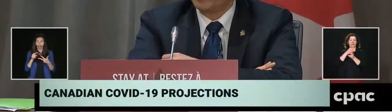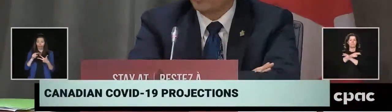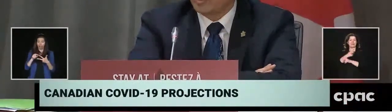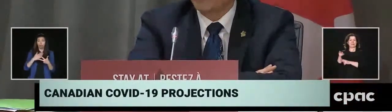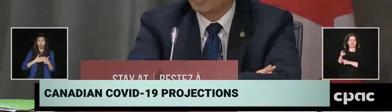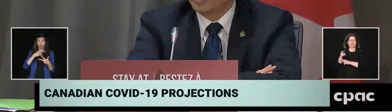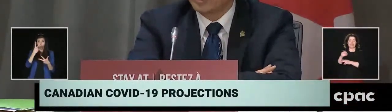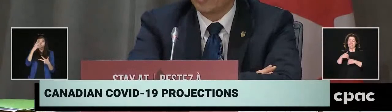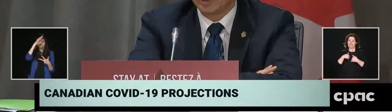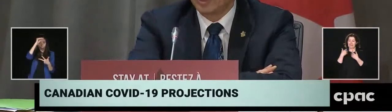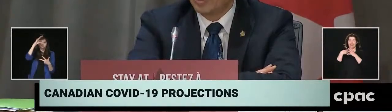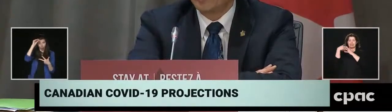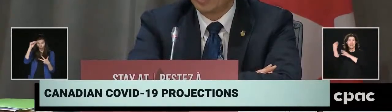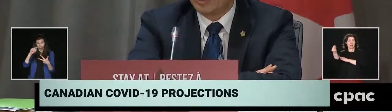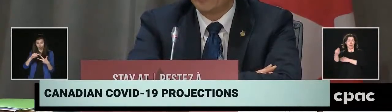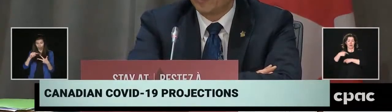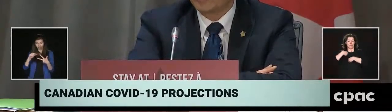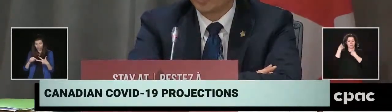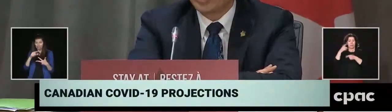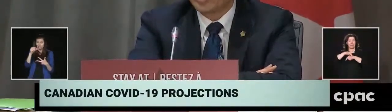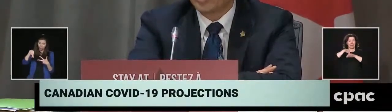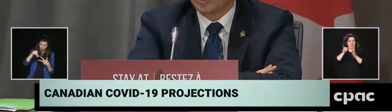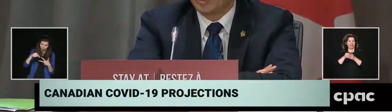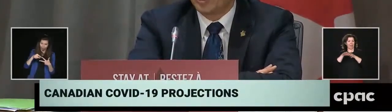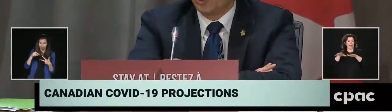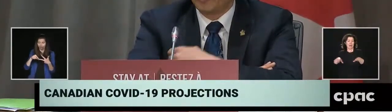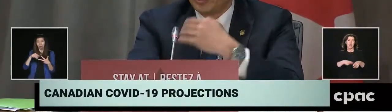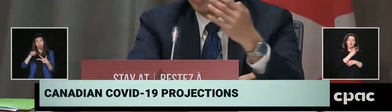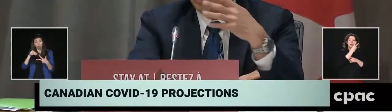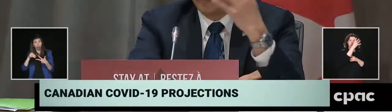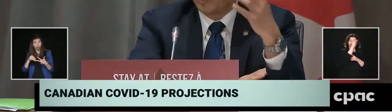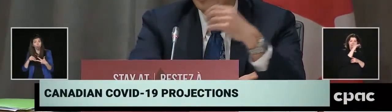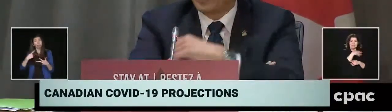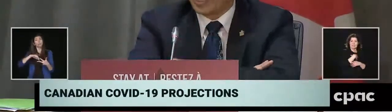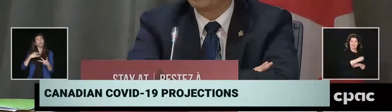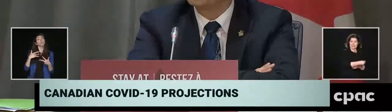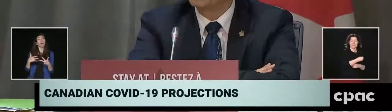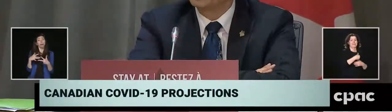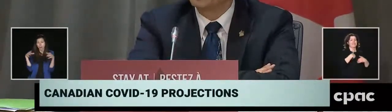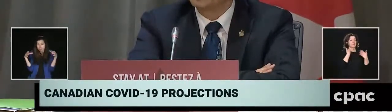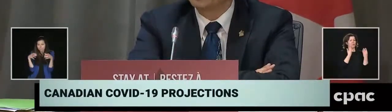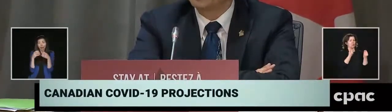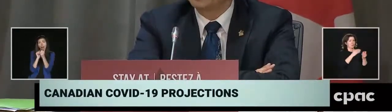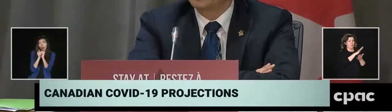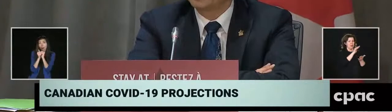lots of great video conferences, and we'll plan to have a virtual Easter over dinner, over a webcam.